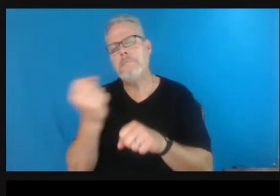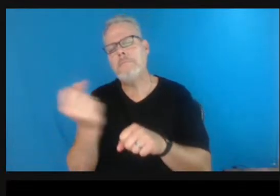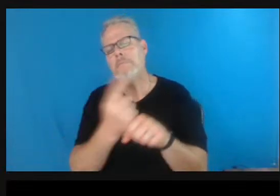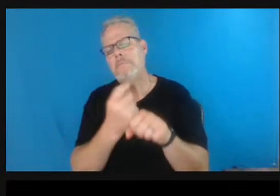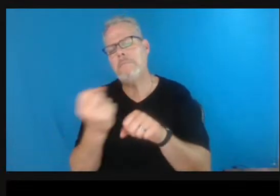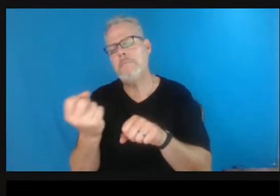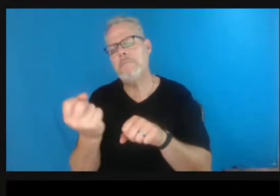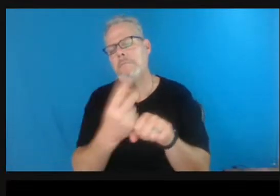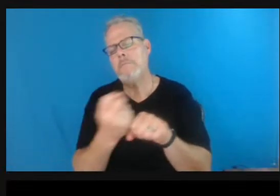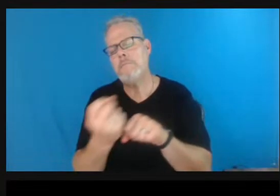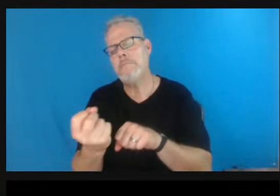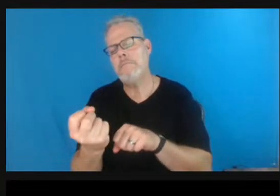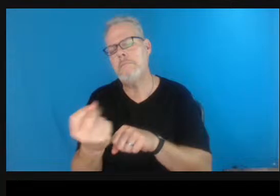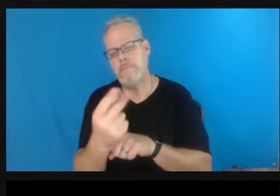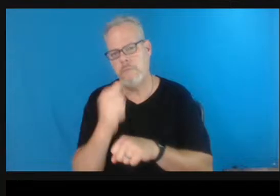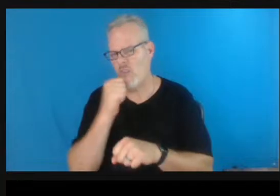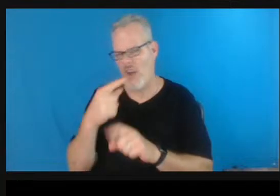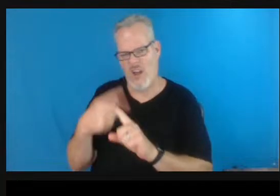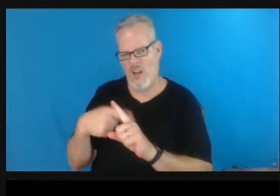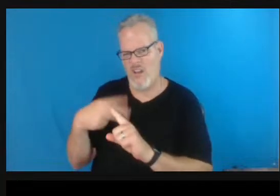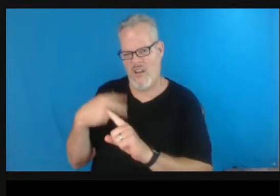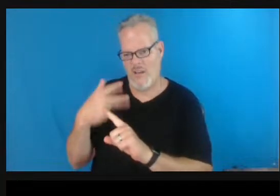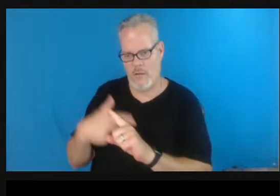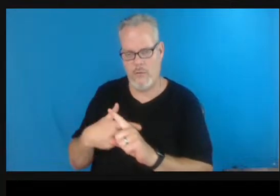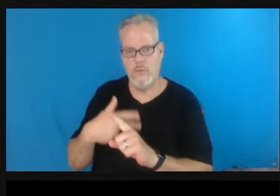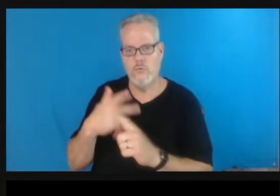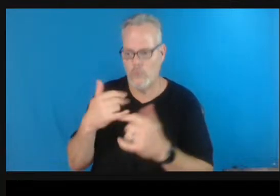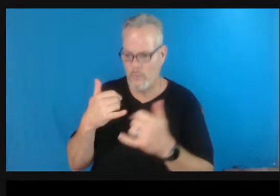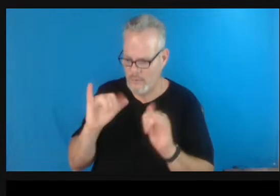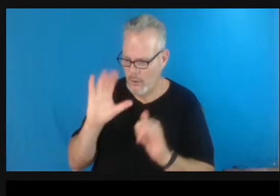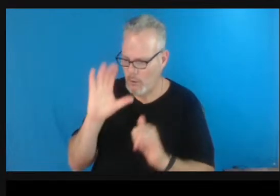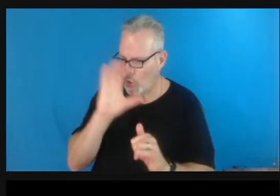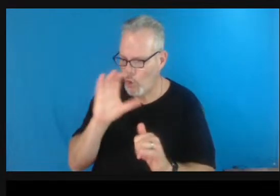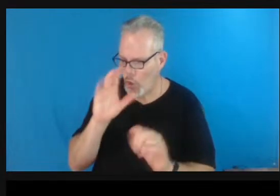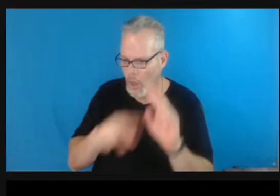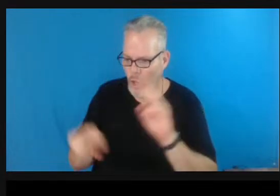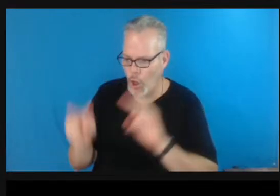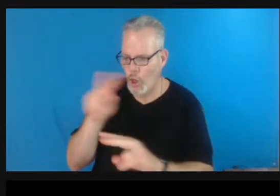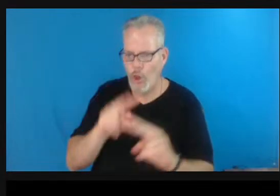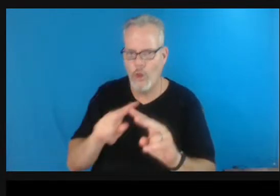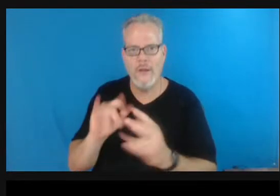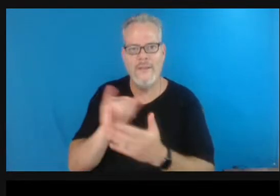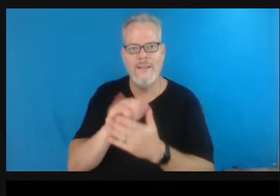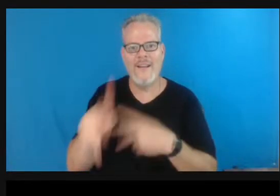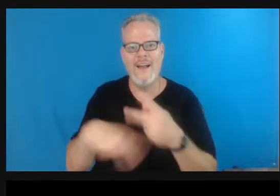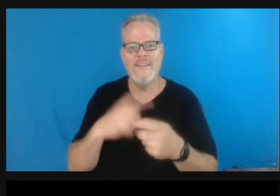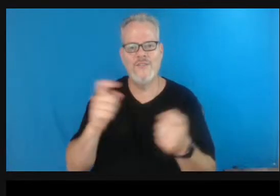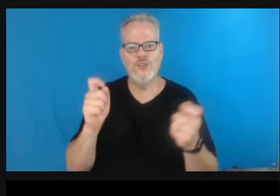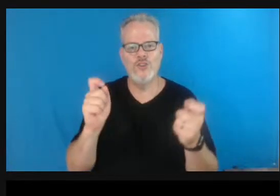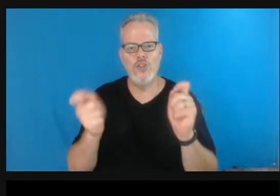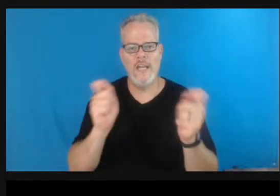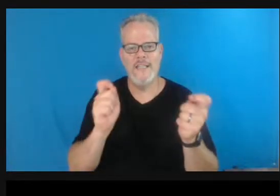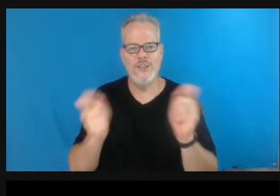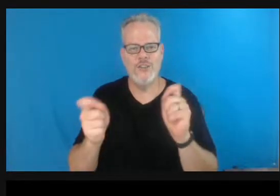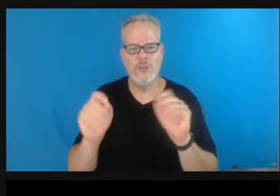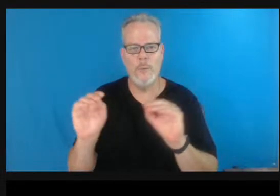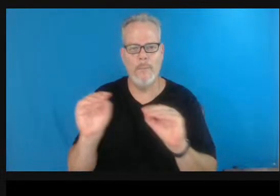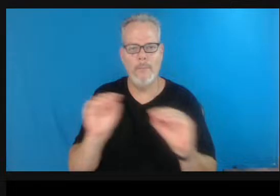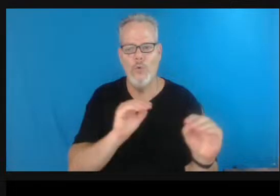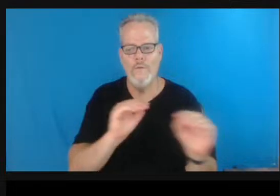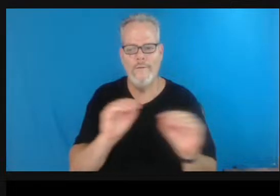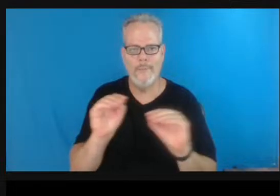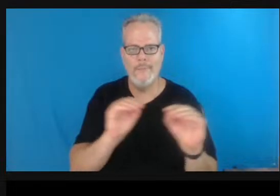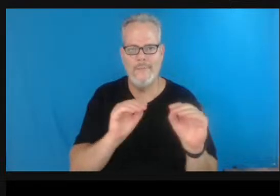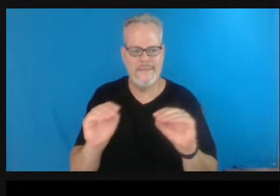again. That's the kind of thing we're looking for, is this big deviation off of the pattern that we're seeing as a background southward movement and downward